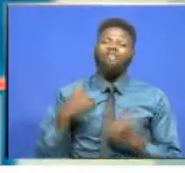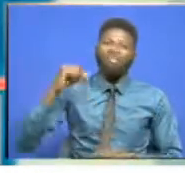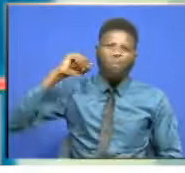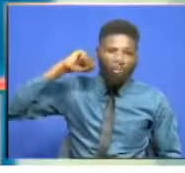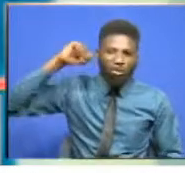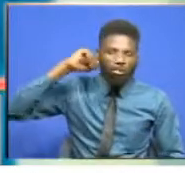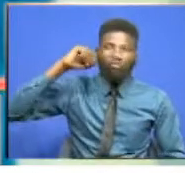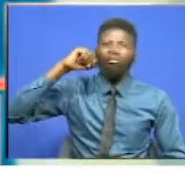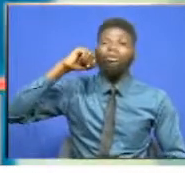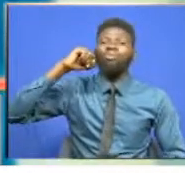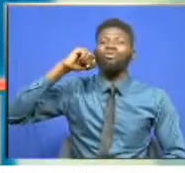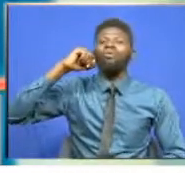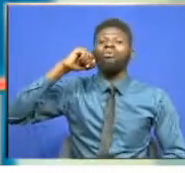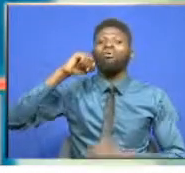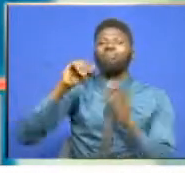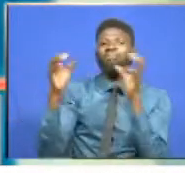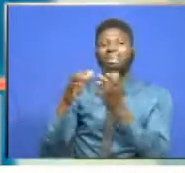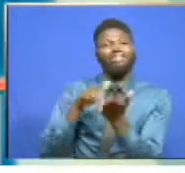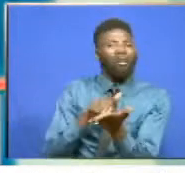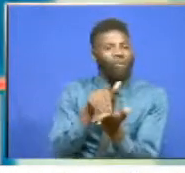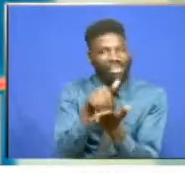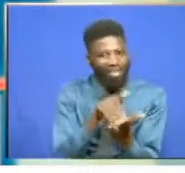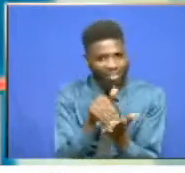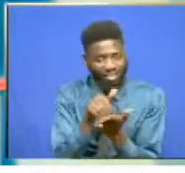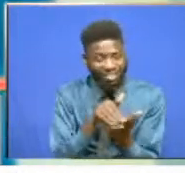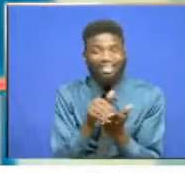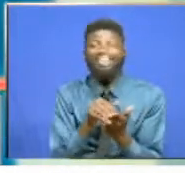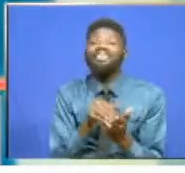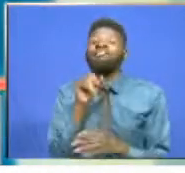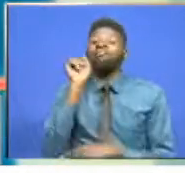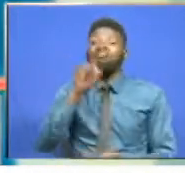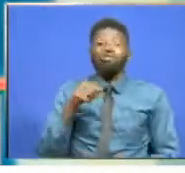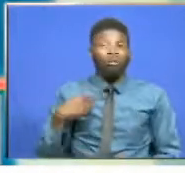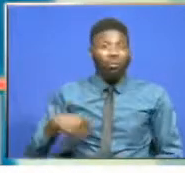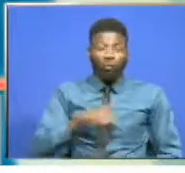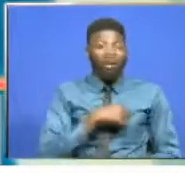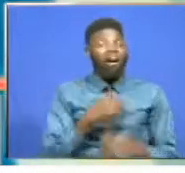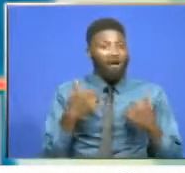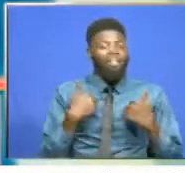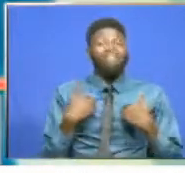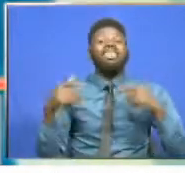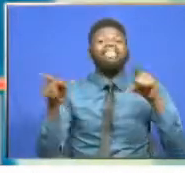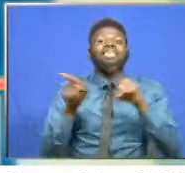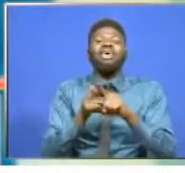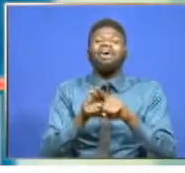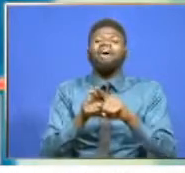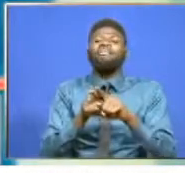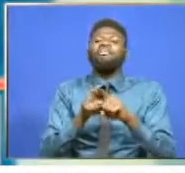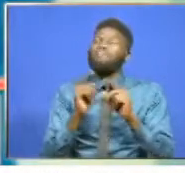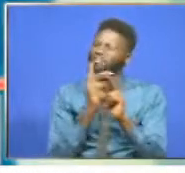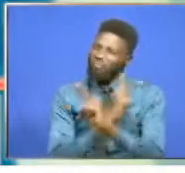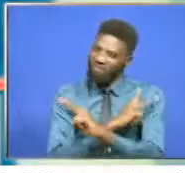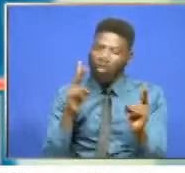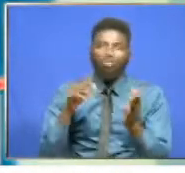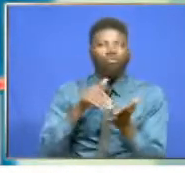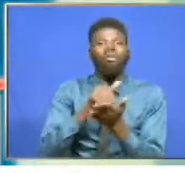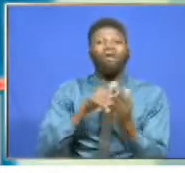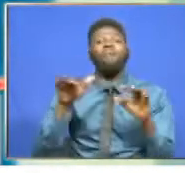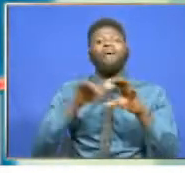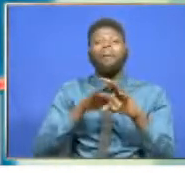very weak political parties, as much as we also have very weak members in political parties who